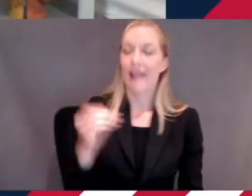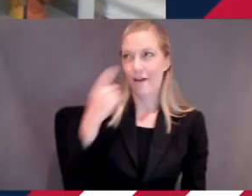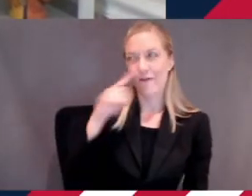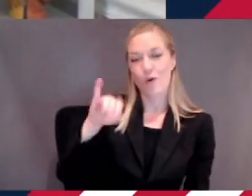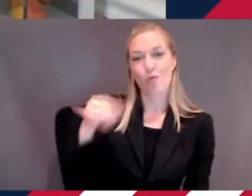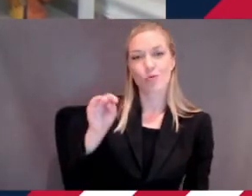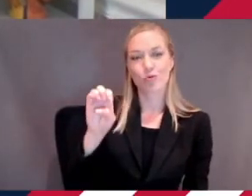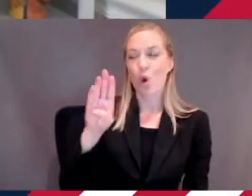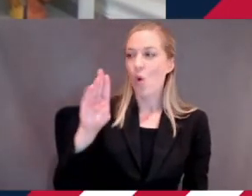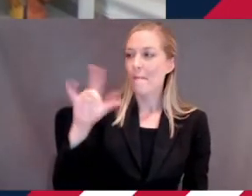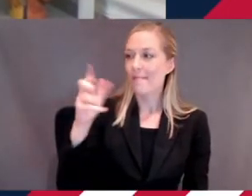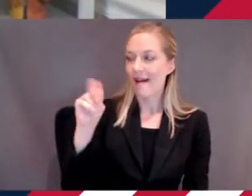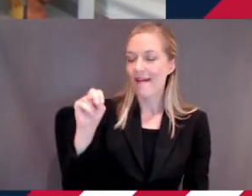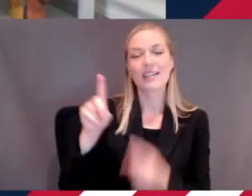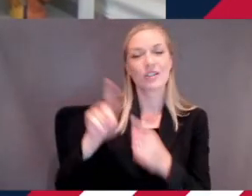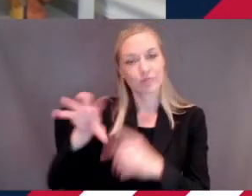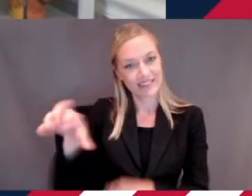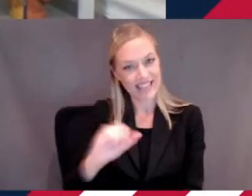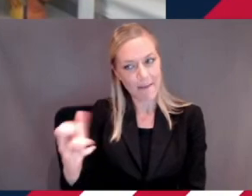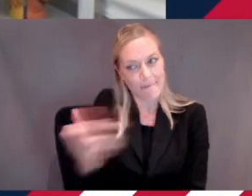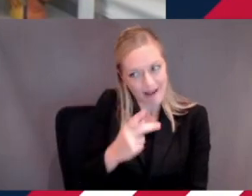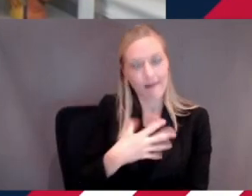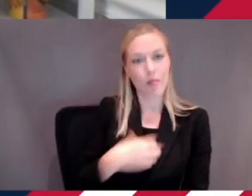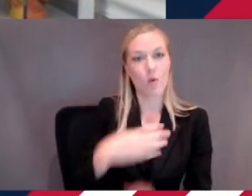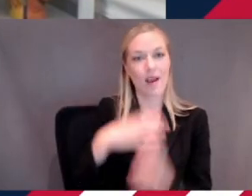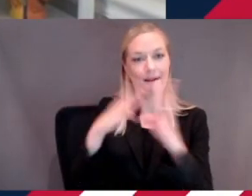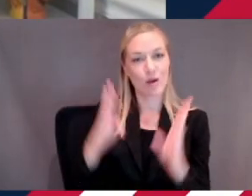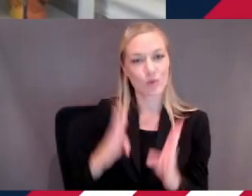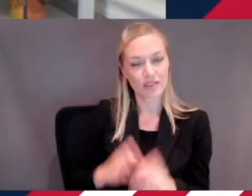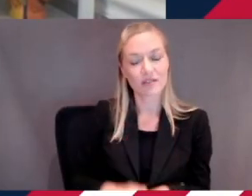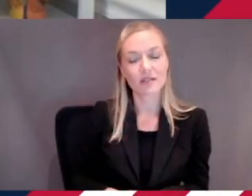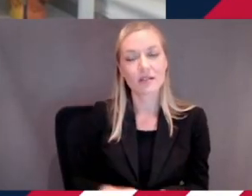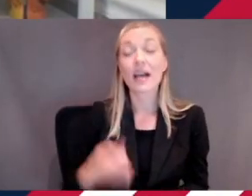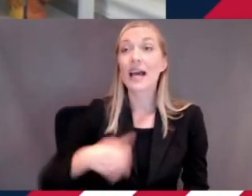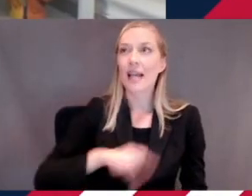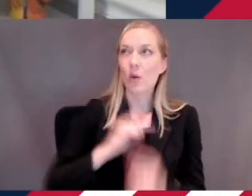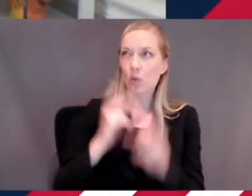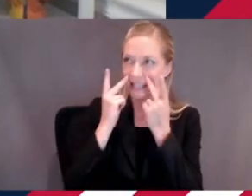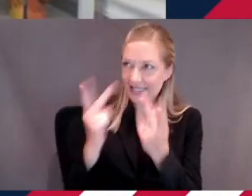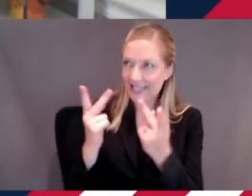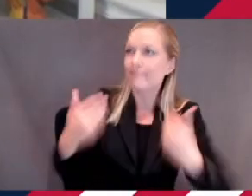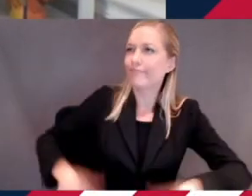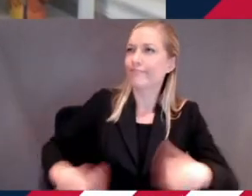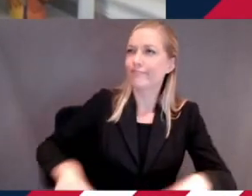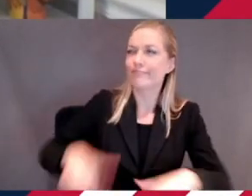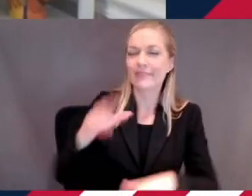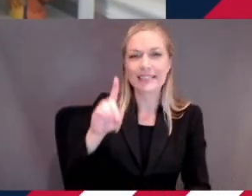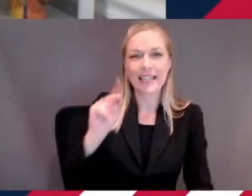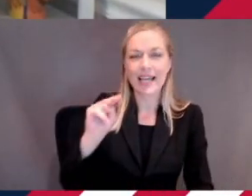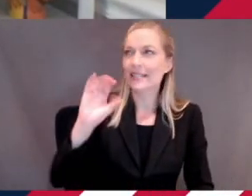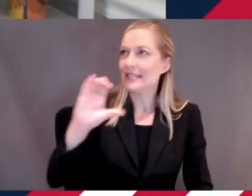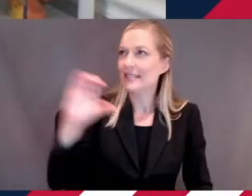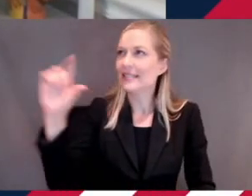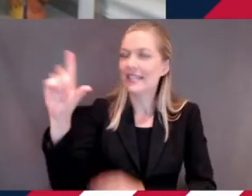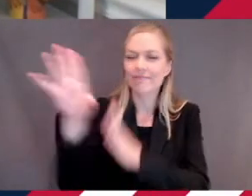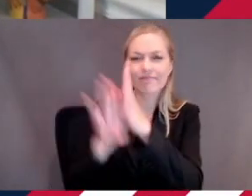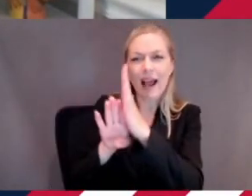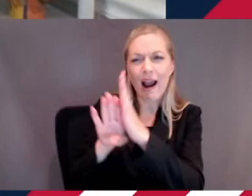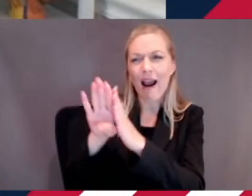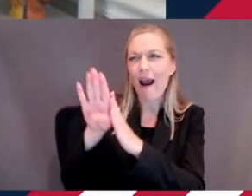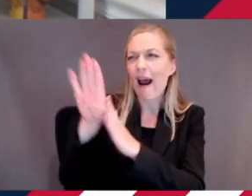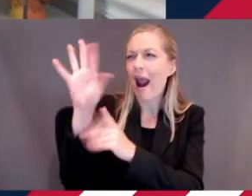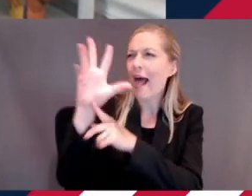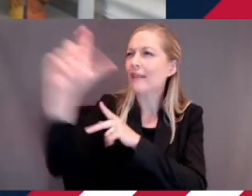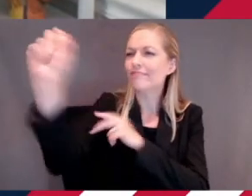the White House. We see a DNC that is thriving and doing the hard work to make sure that we are successful this November. Please joining